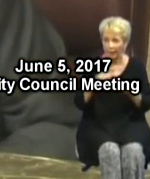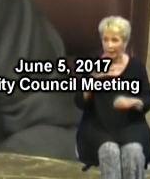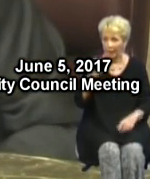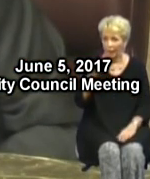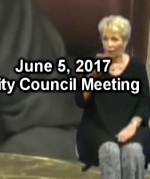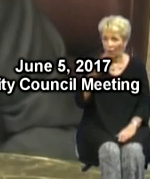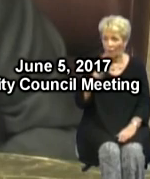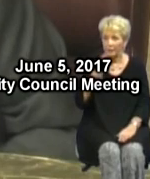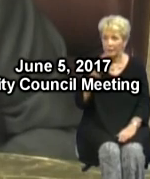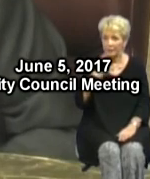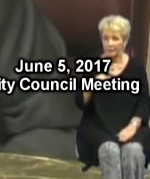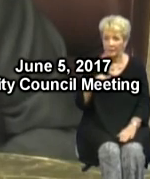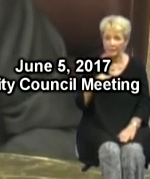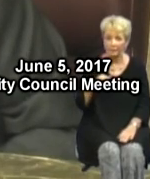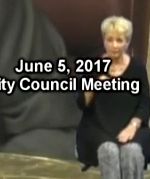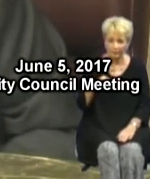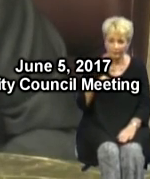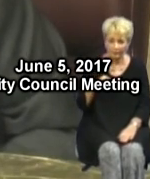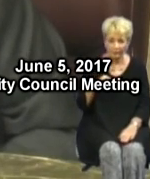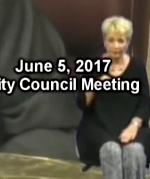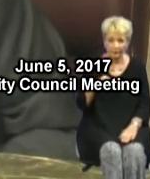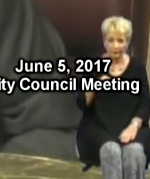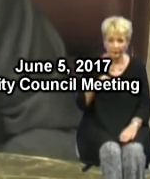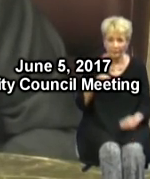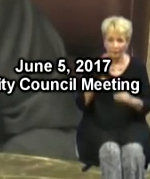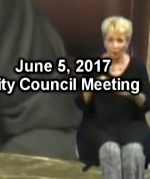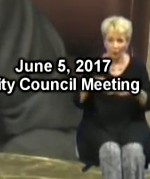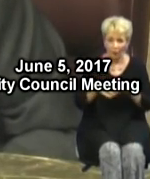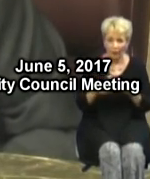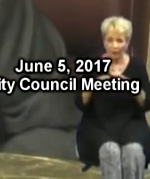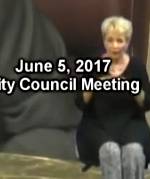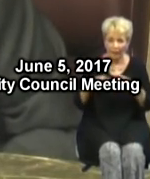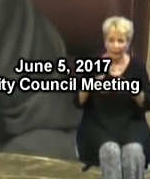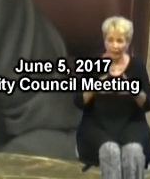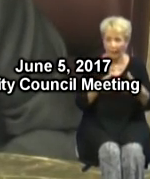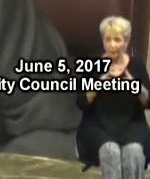City, although it's a more in-town neighborhood.